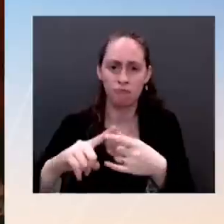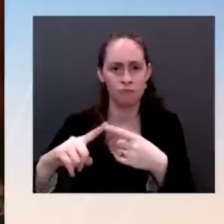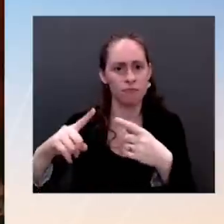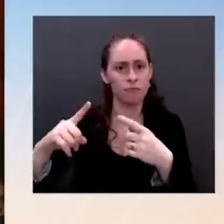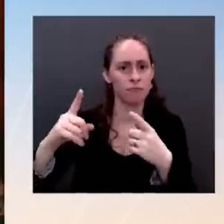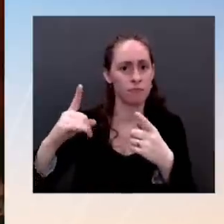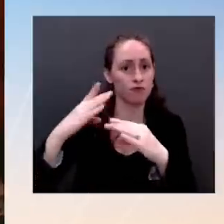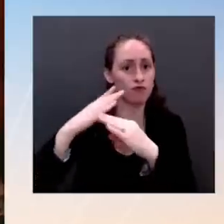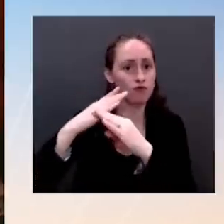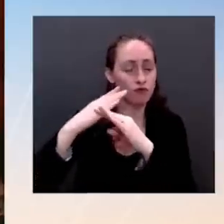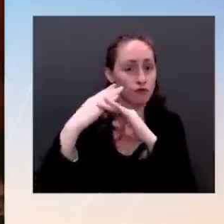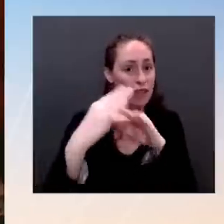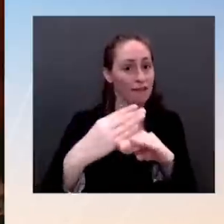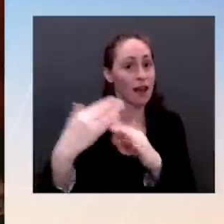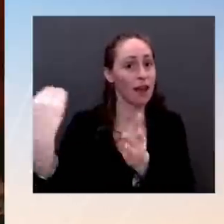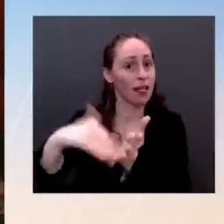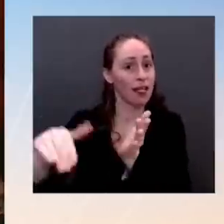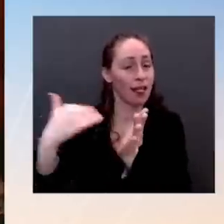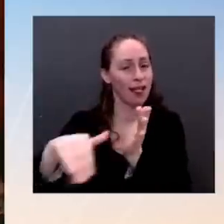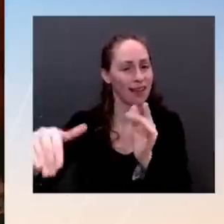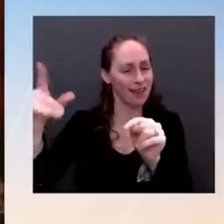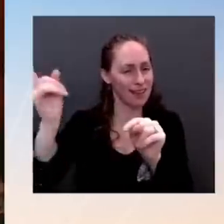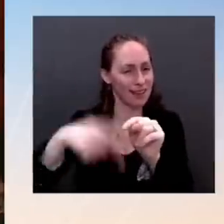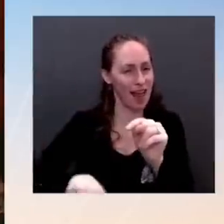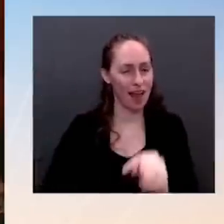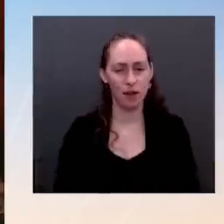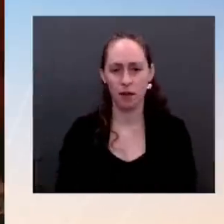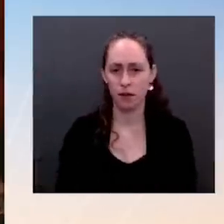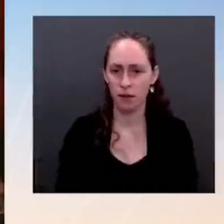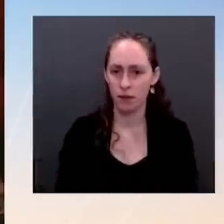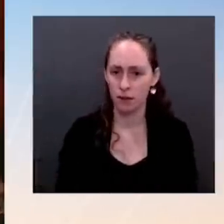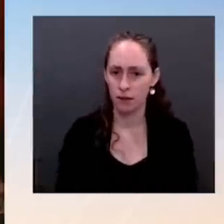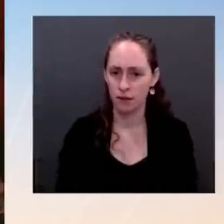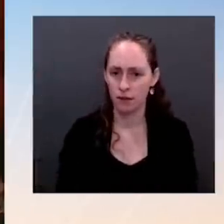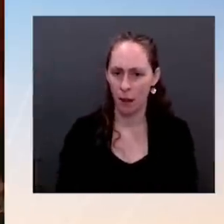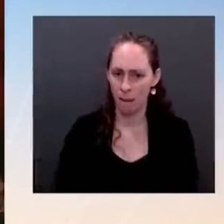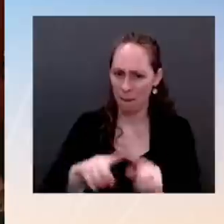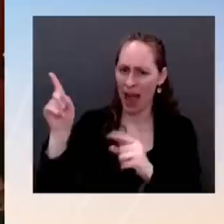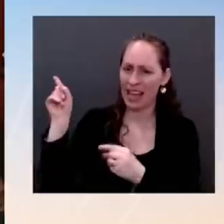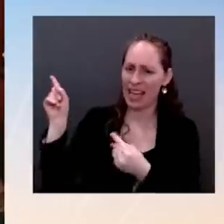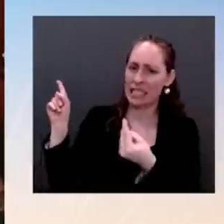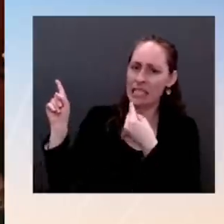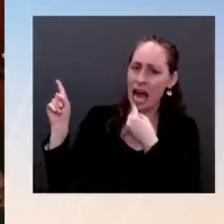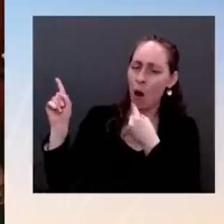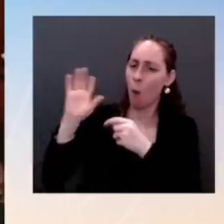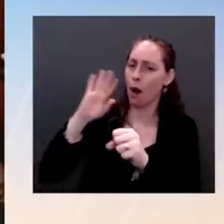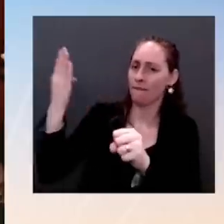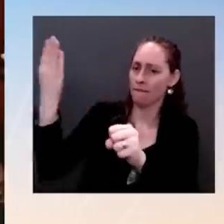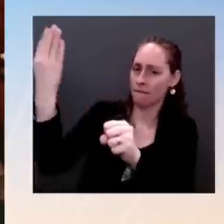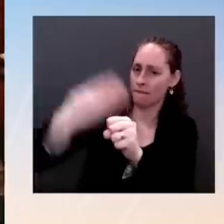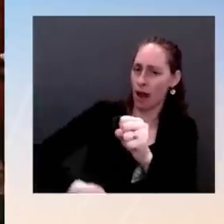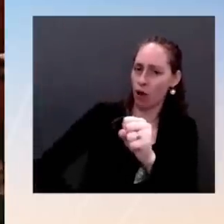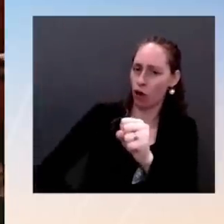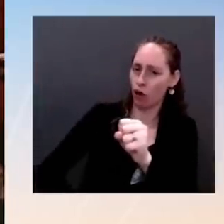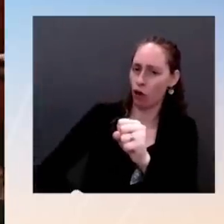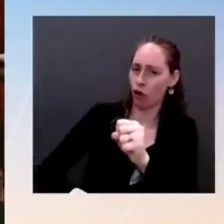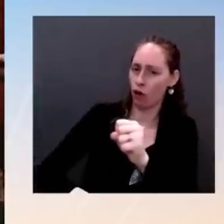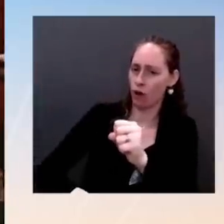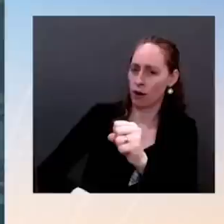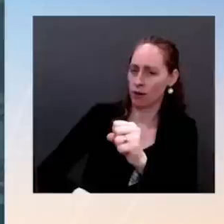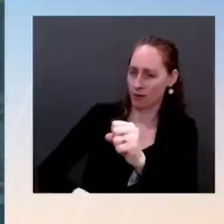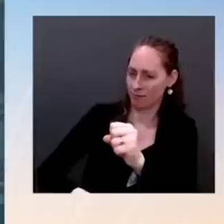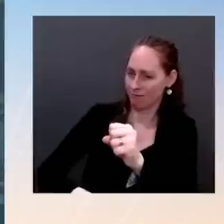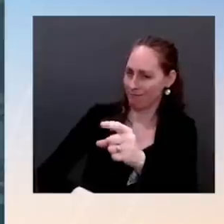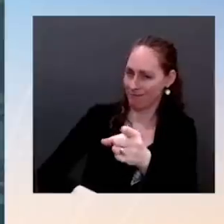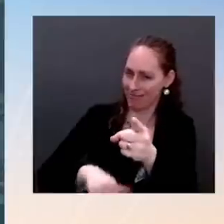fire people that did this, that did this, and he hasn't fired, the individual that the White House found violated what he said. Ms. I